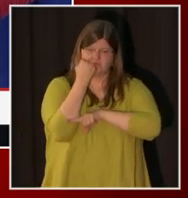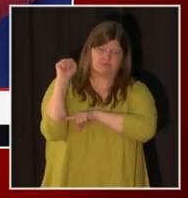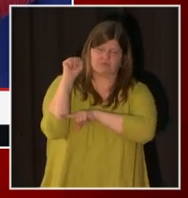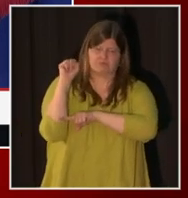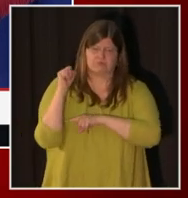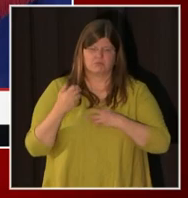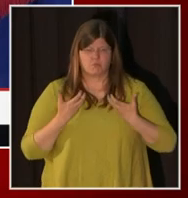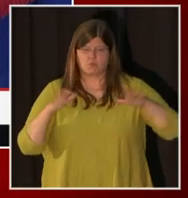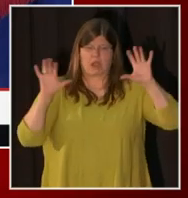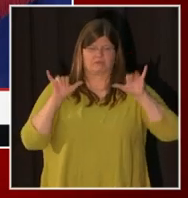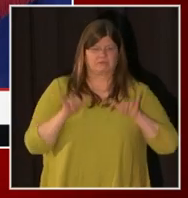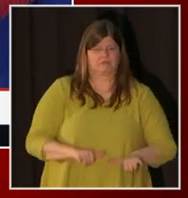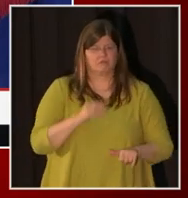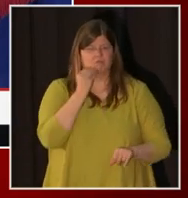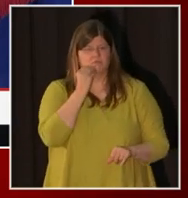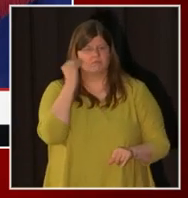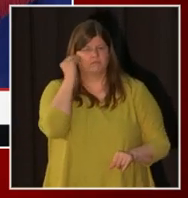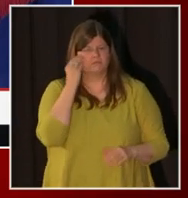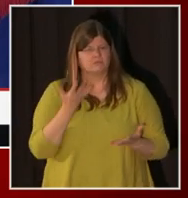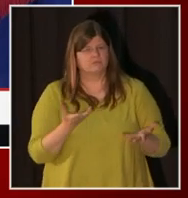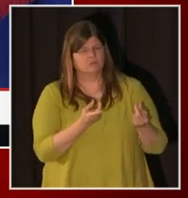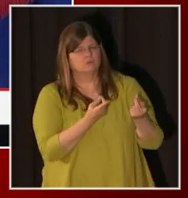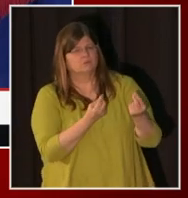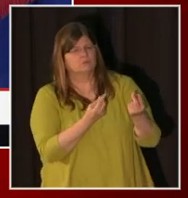these restrictions as you're planning?